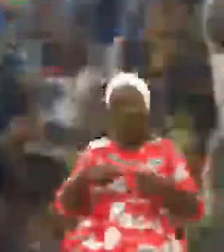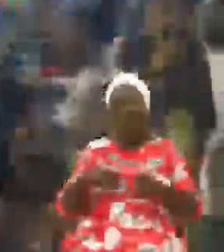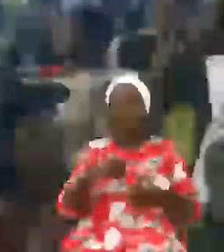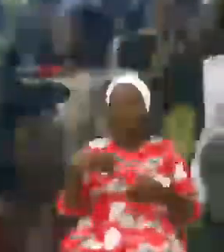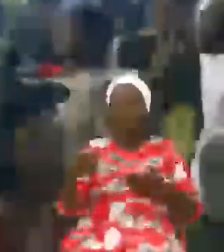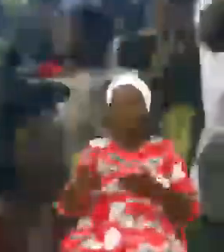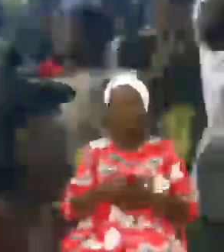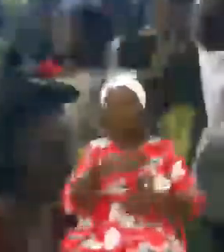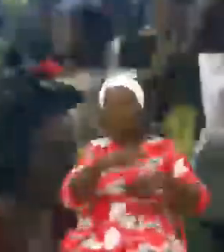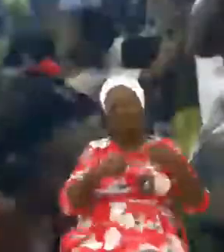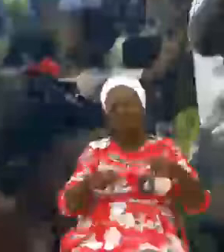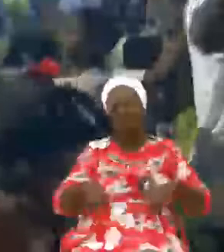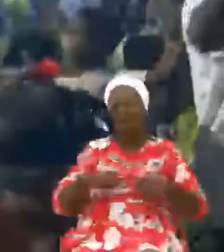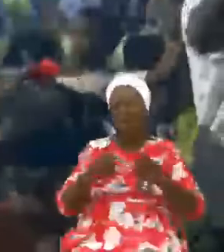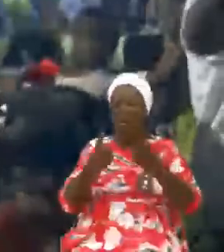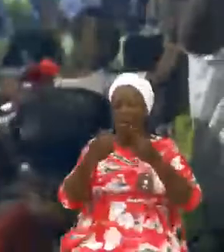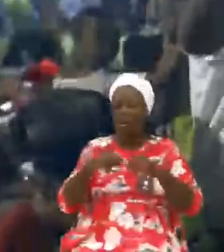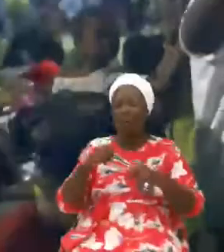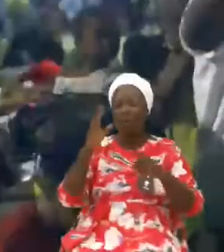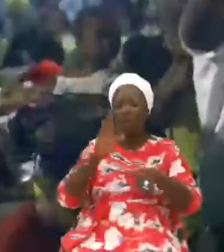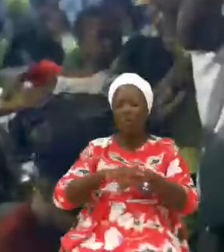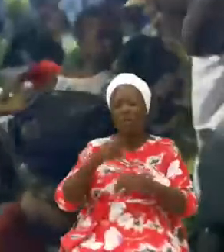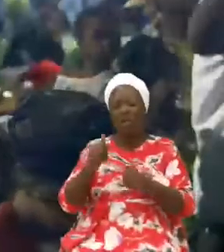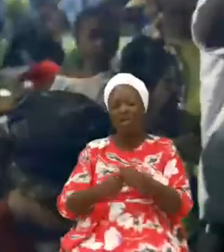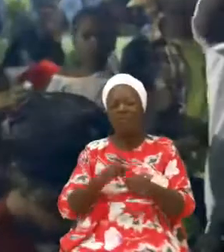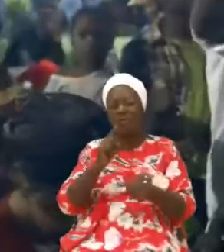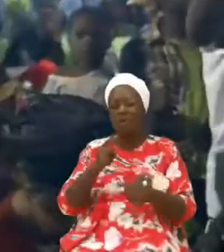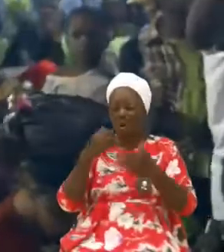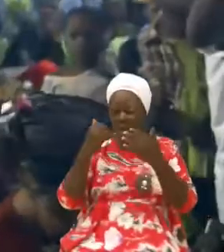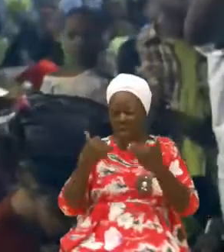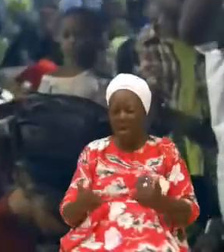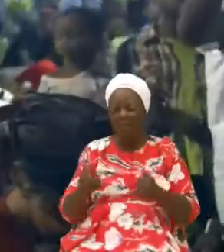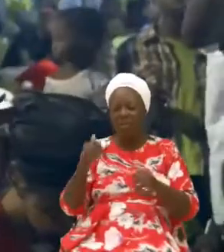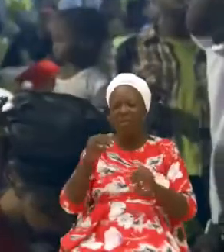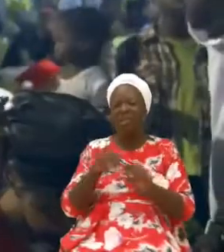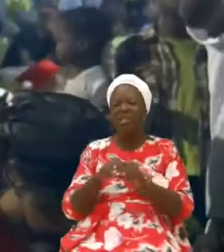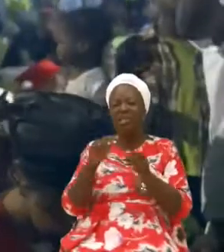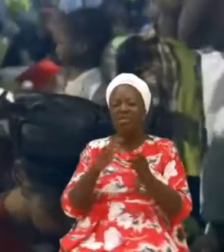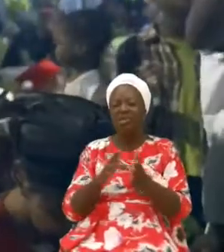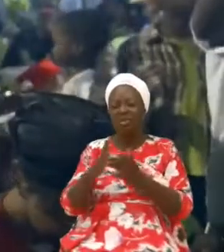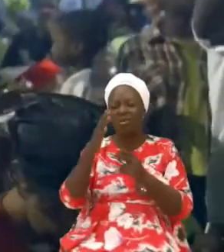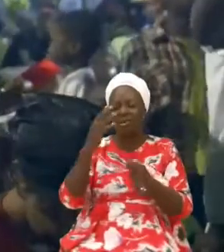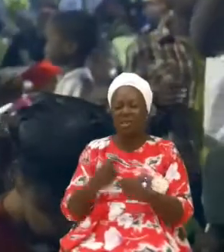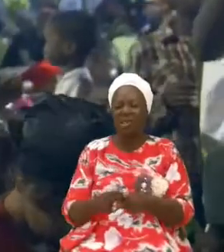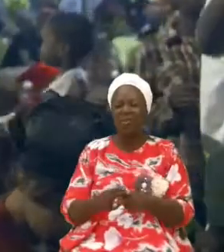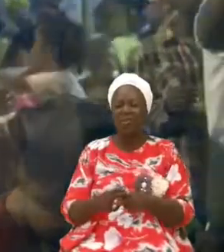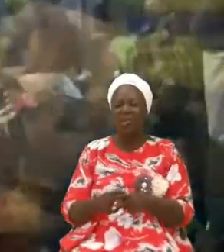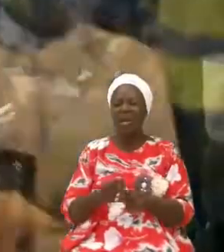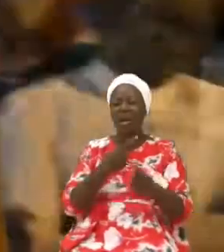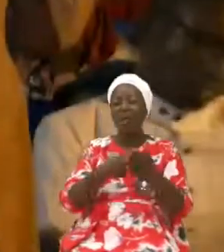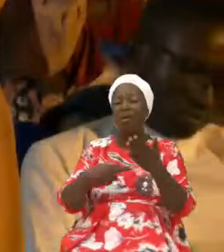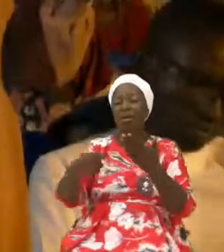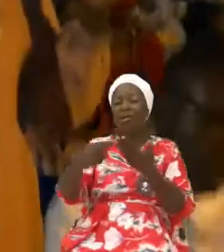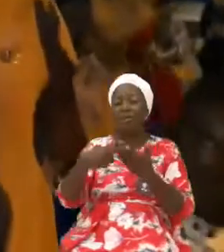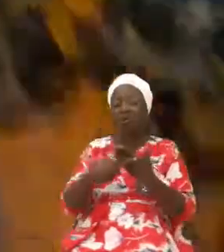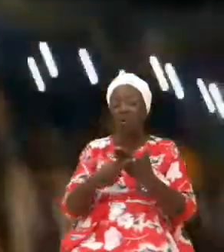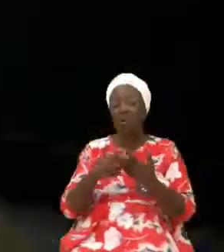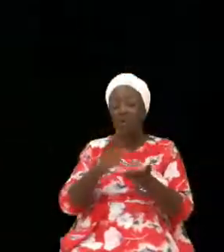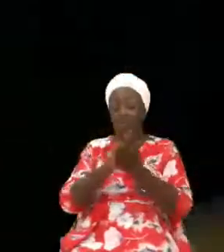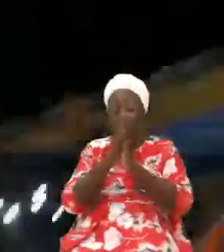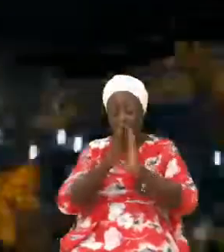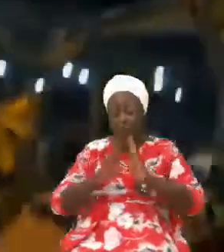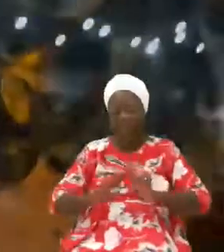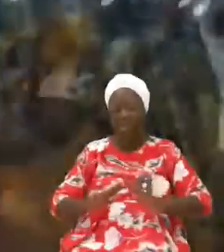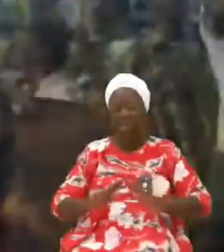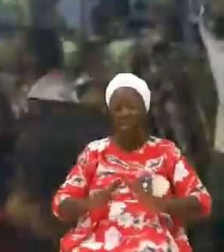heaven. Let a new life, regenerated life, come upon everyone right now in